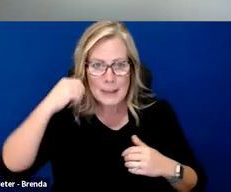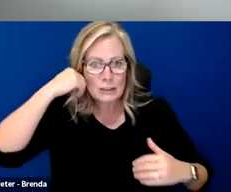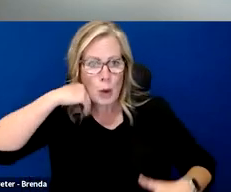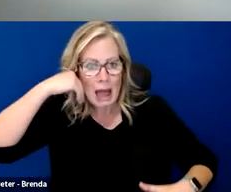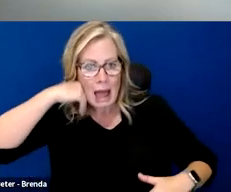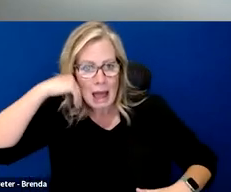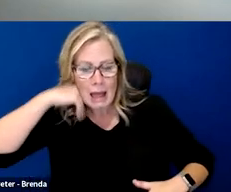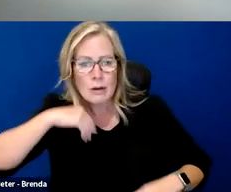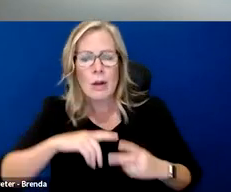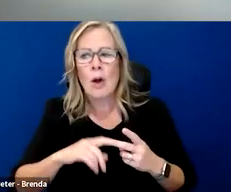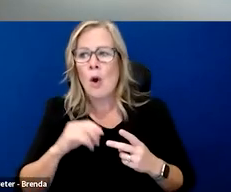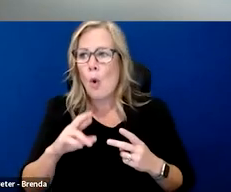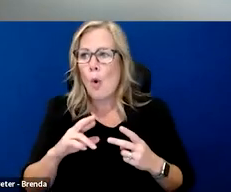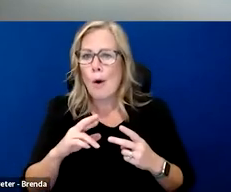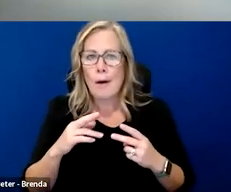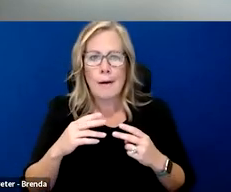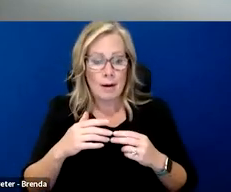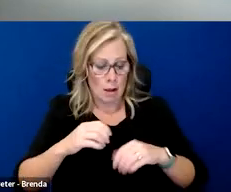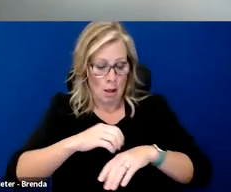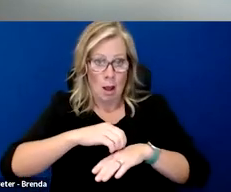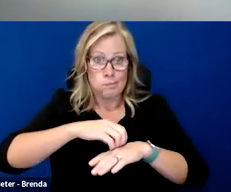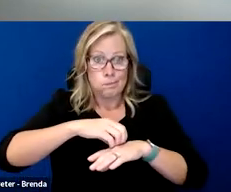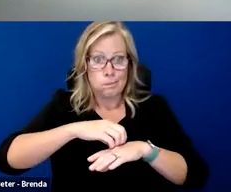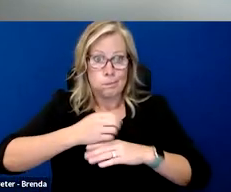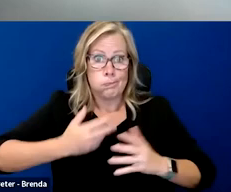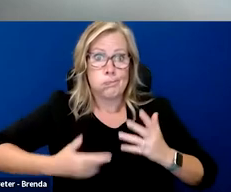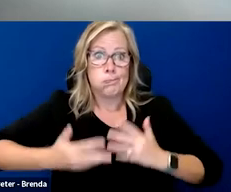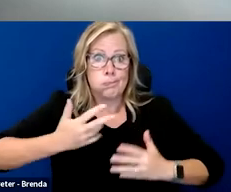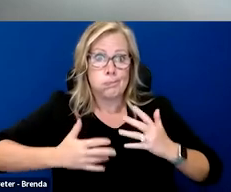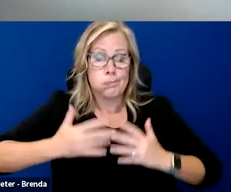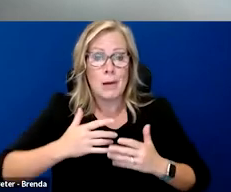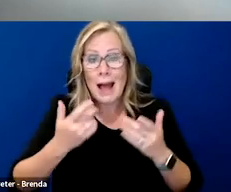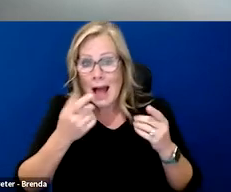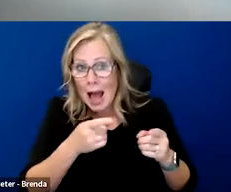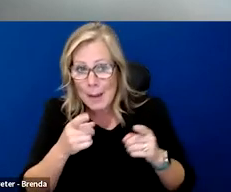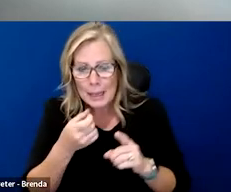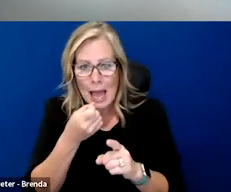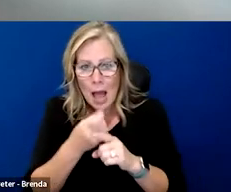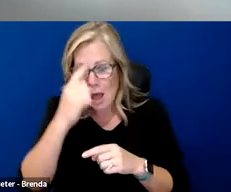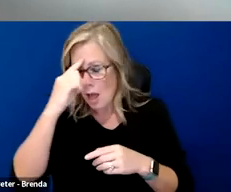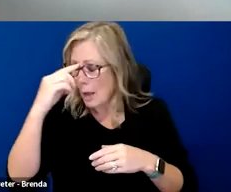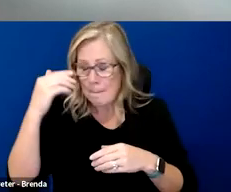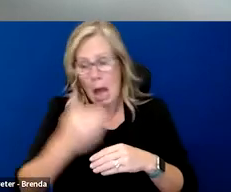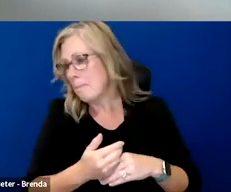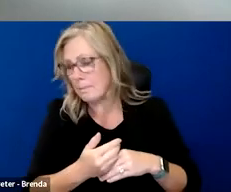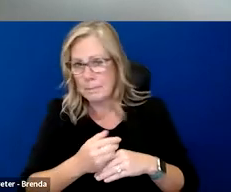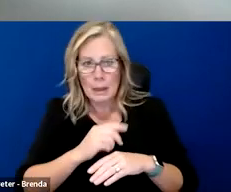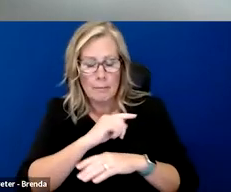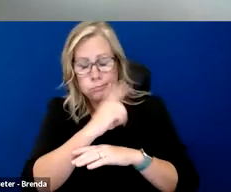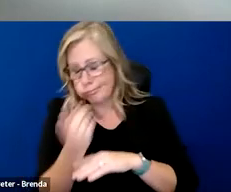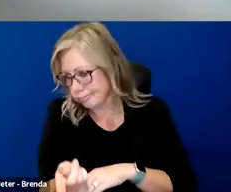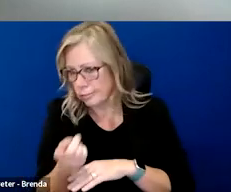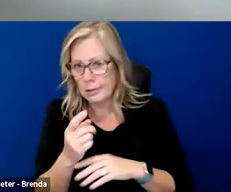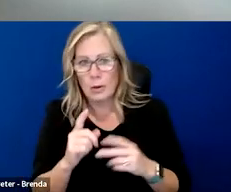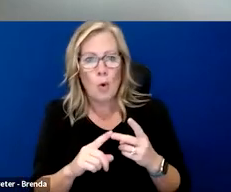decreased blood volume, that can lead to fainting because there's less blood flow to the brain. It can lead to heat cramps if we have